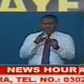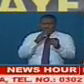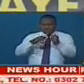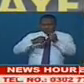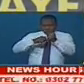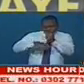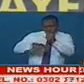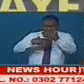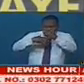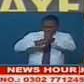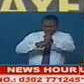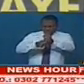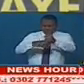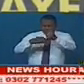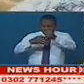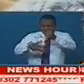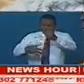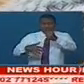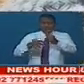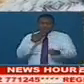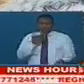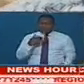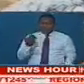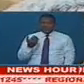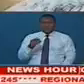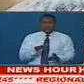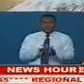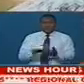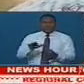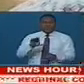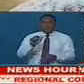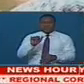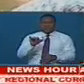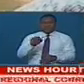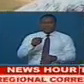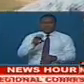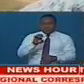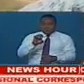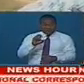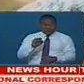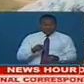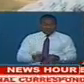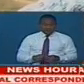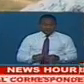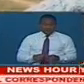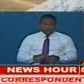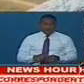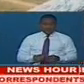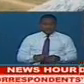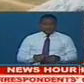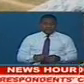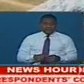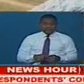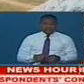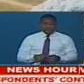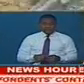best to use is the smooth cayenne. The deputy chief executive of the GEPA, Mr. Eric Amwakuchum,